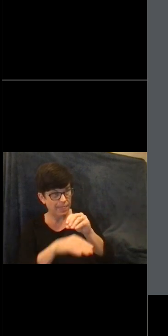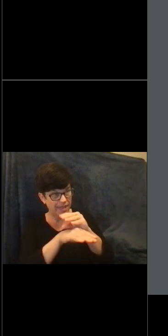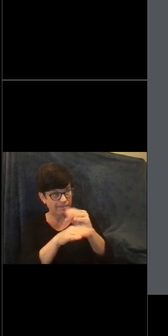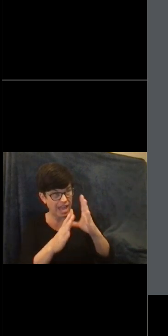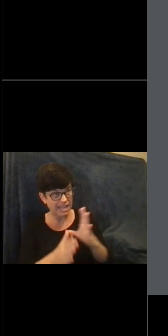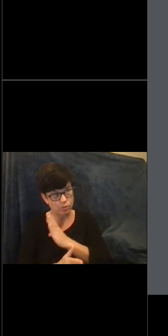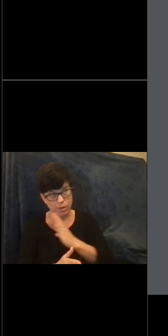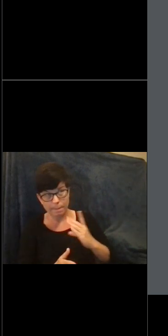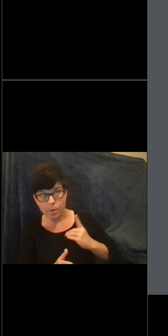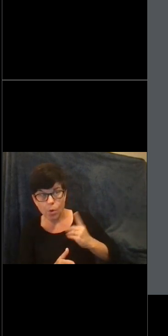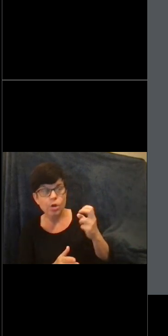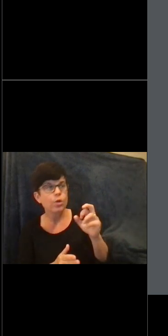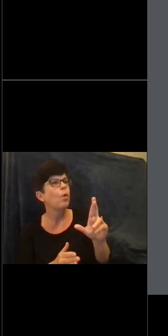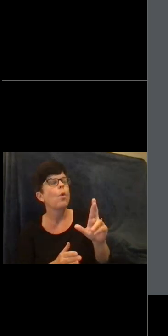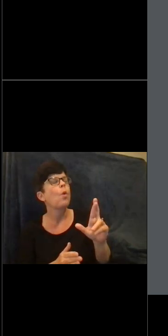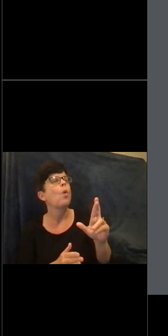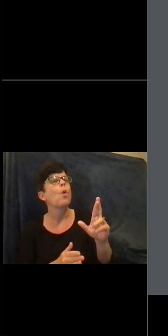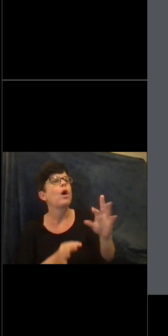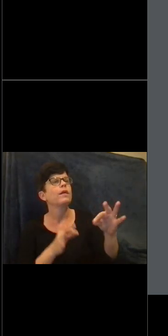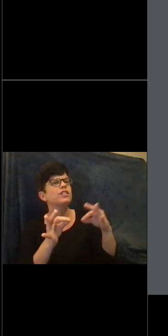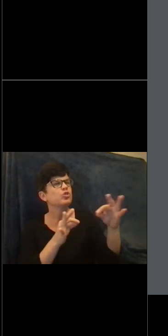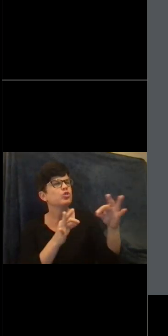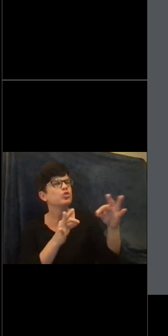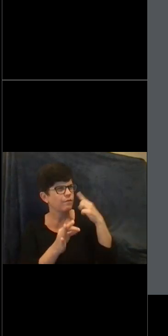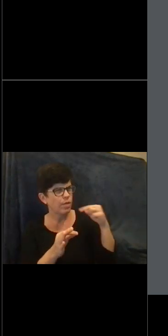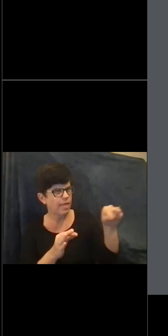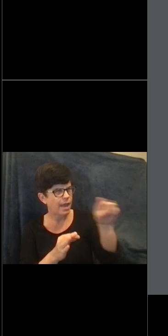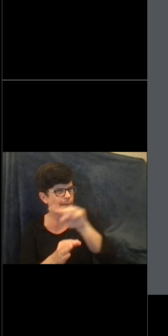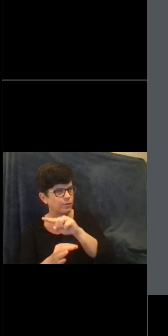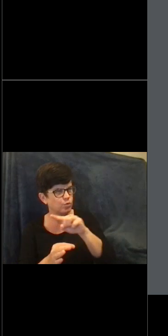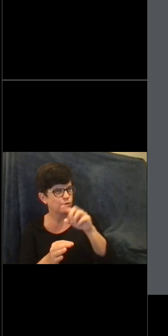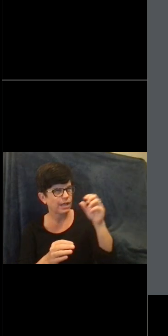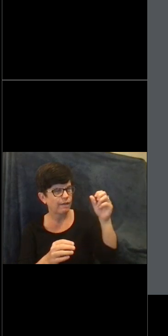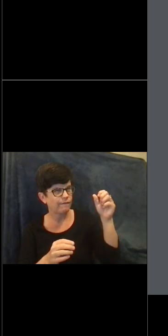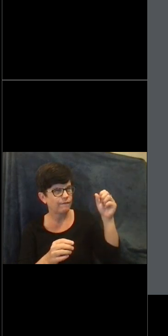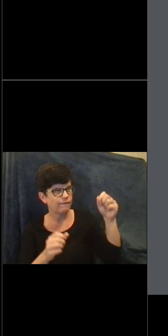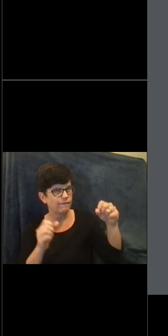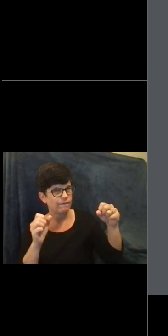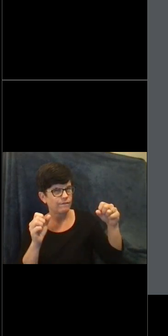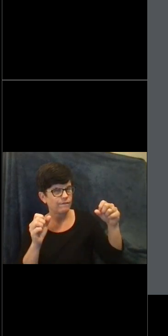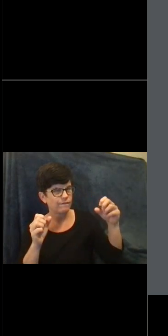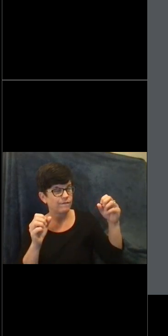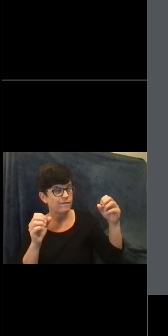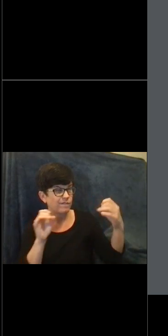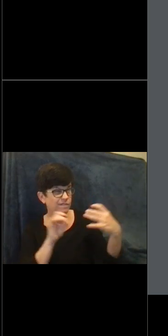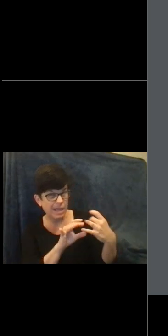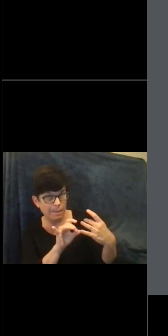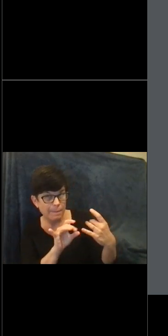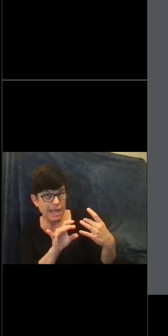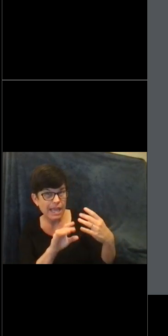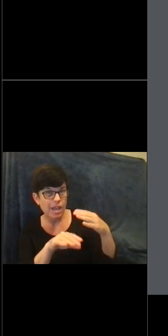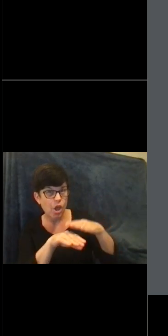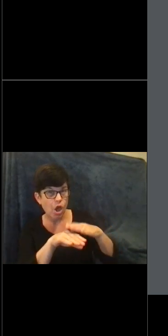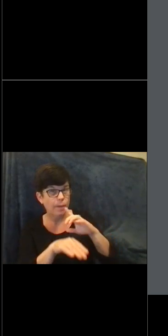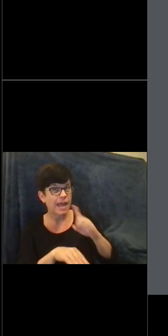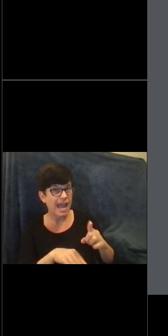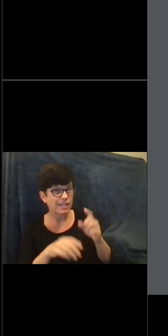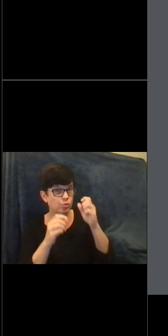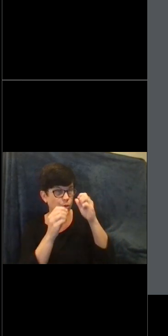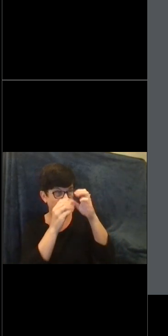to for them to give input on the CRA, the